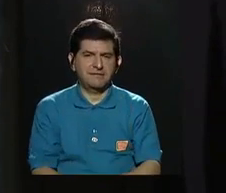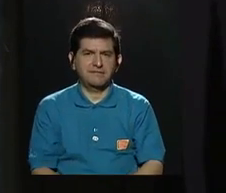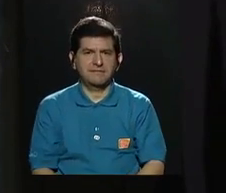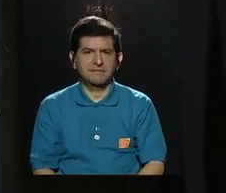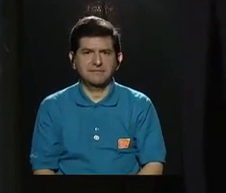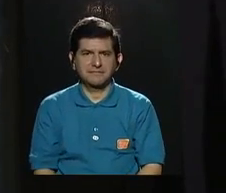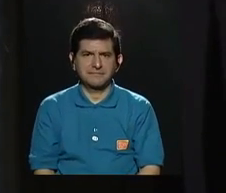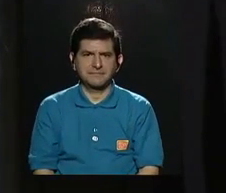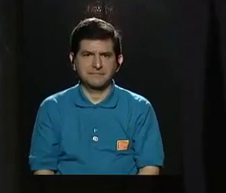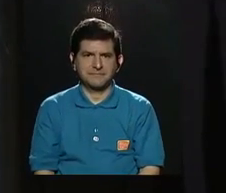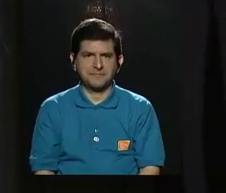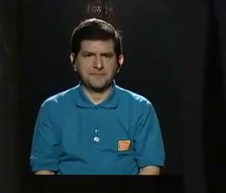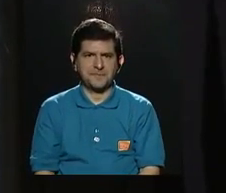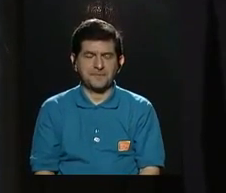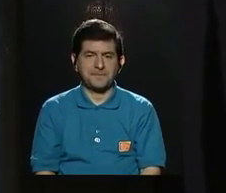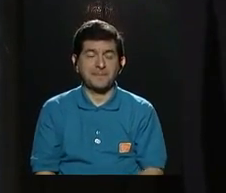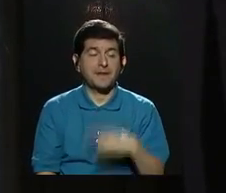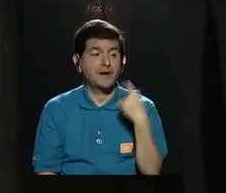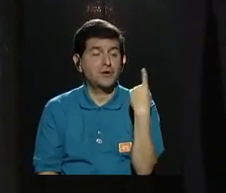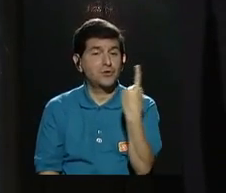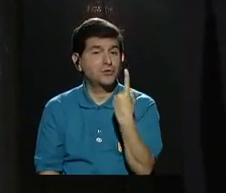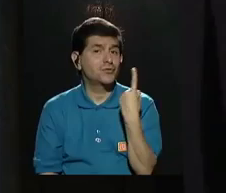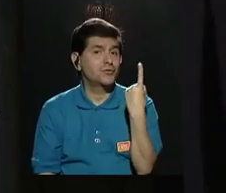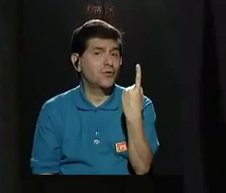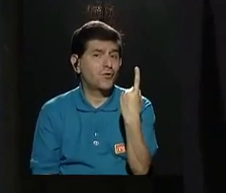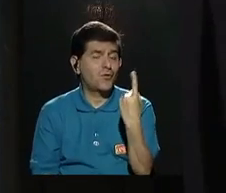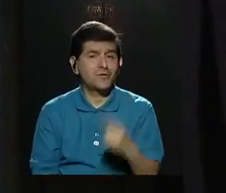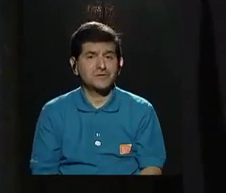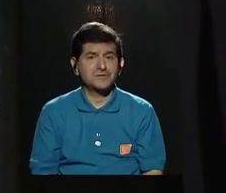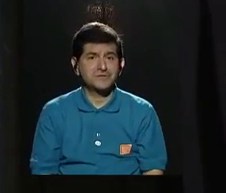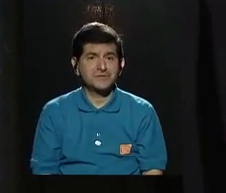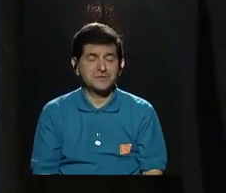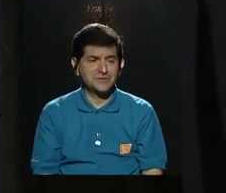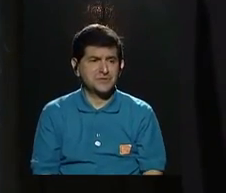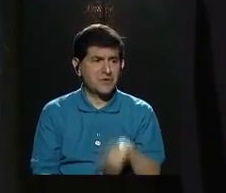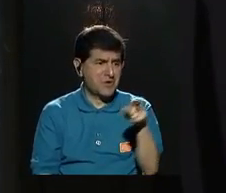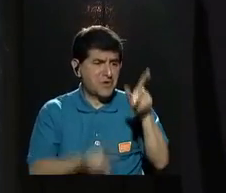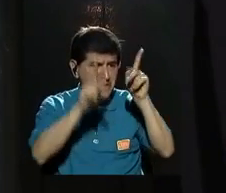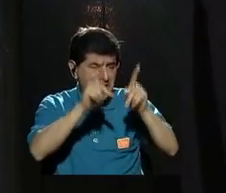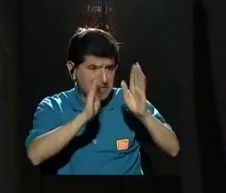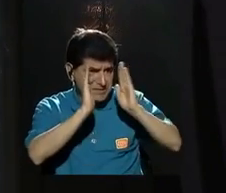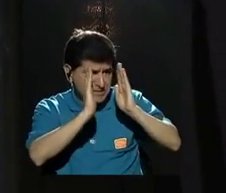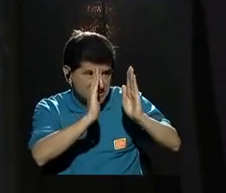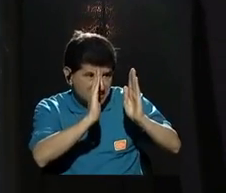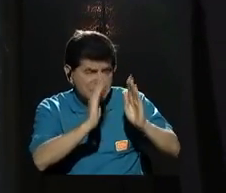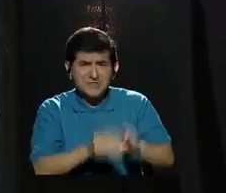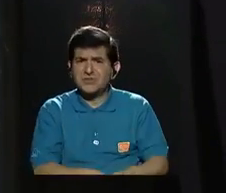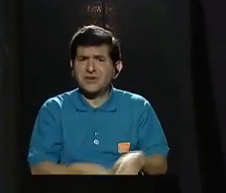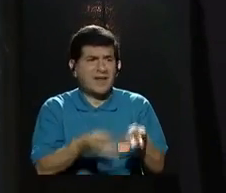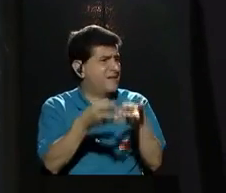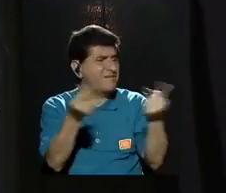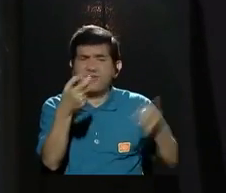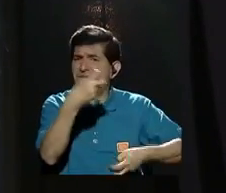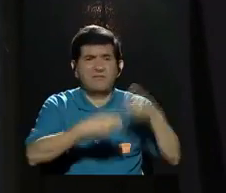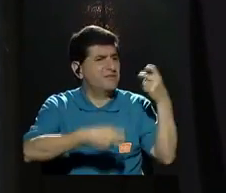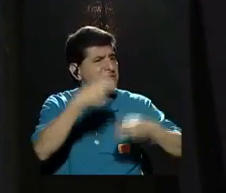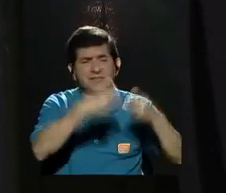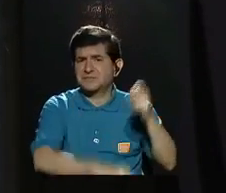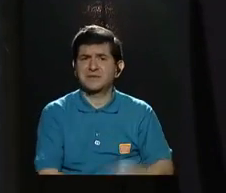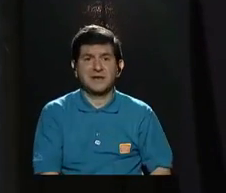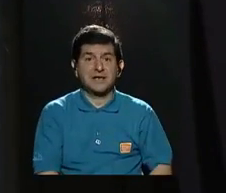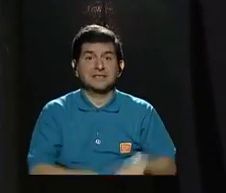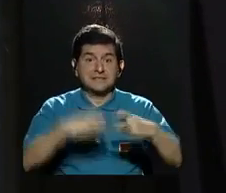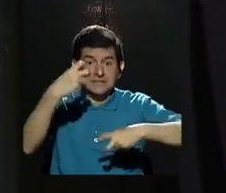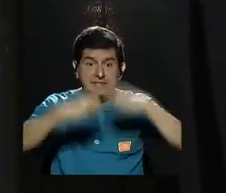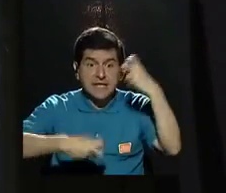only addressing the individual will not make the problem go away, because the problem is deep. The